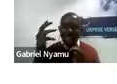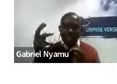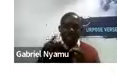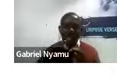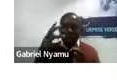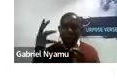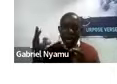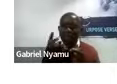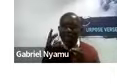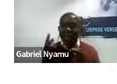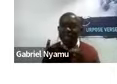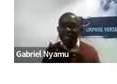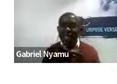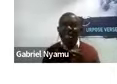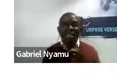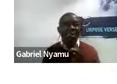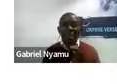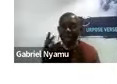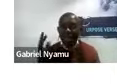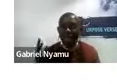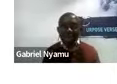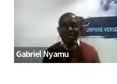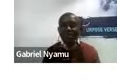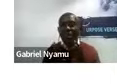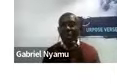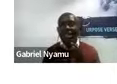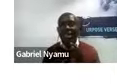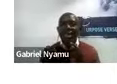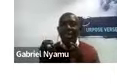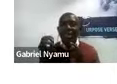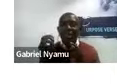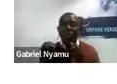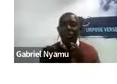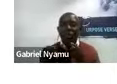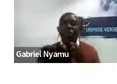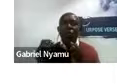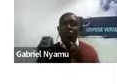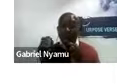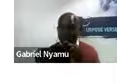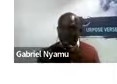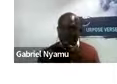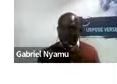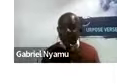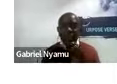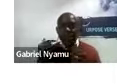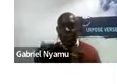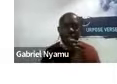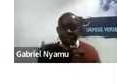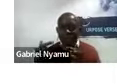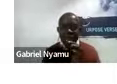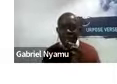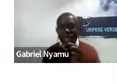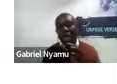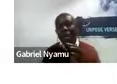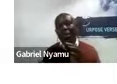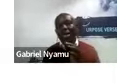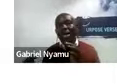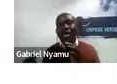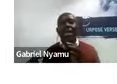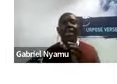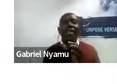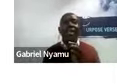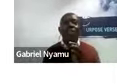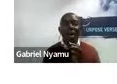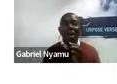like titles, acquiring and all that, buying things and all that. There's the push for doing, busy doing things, but